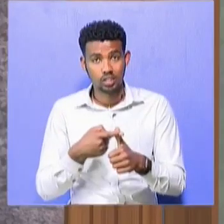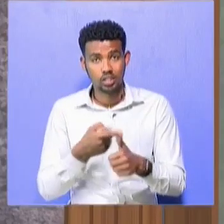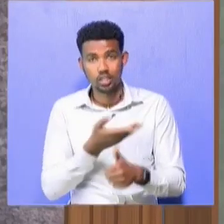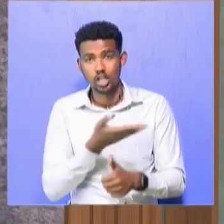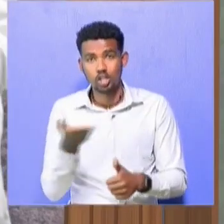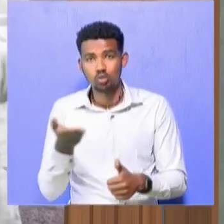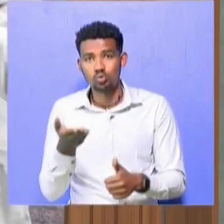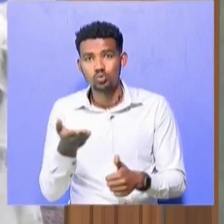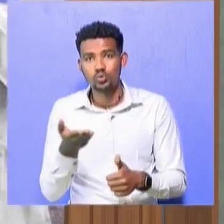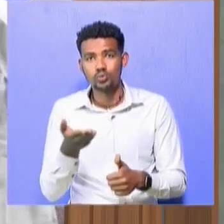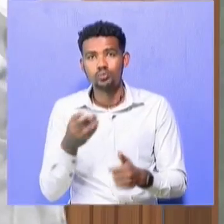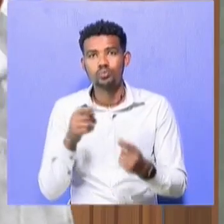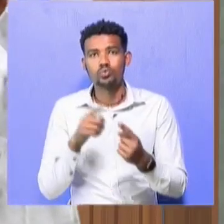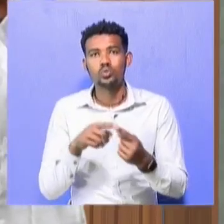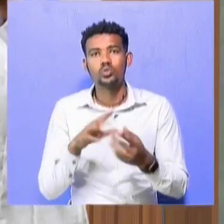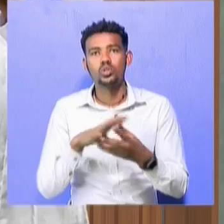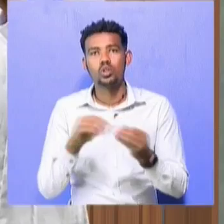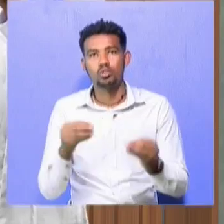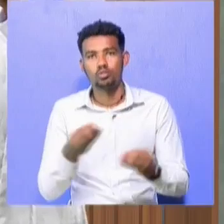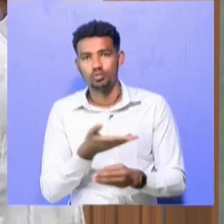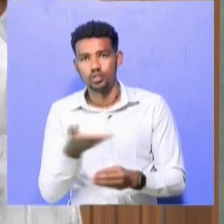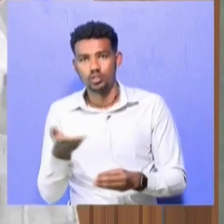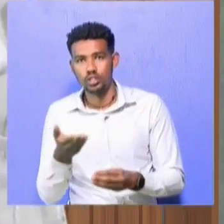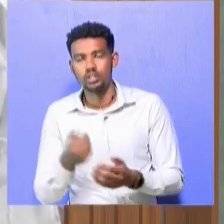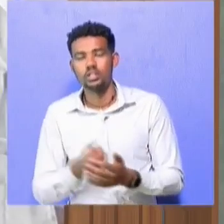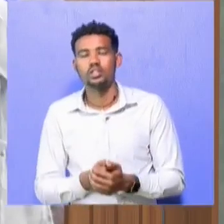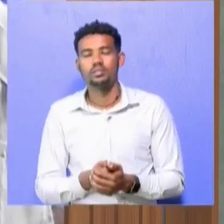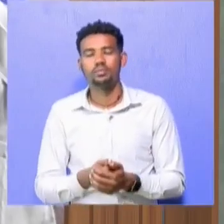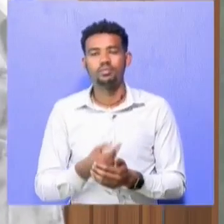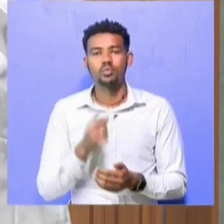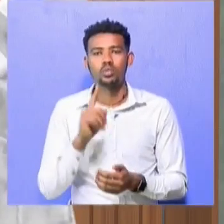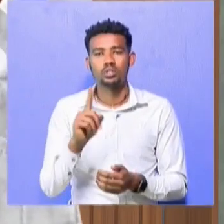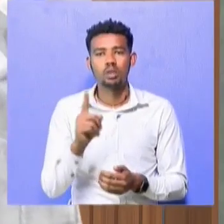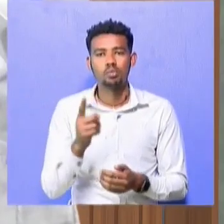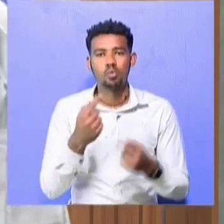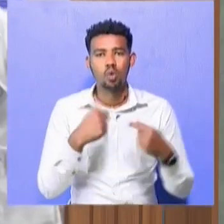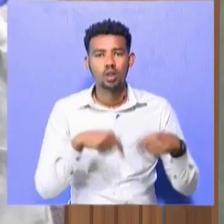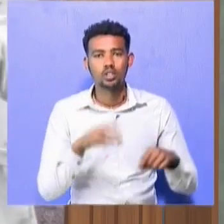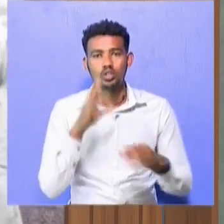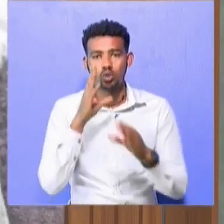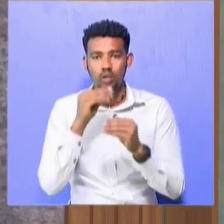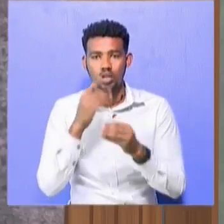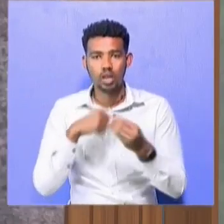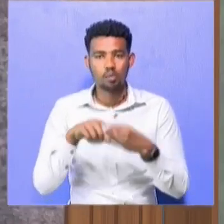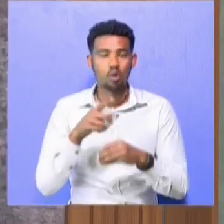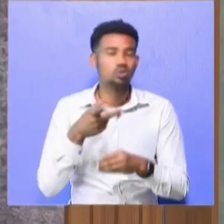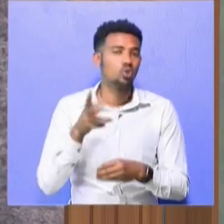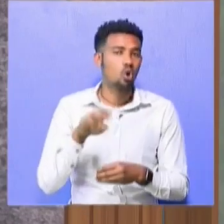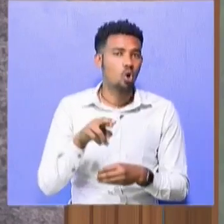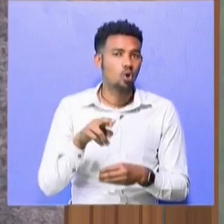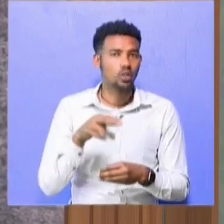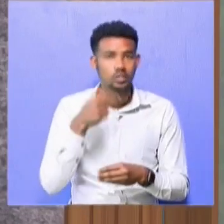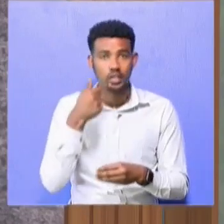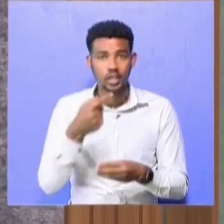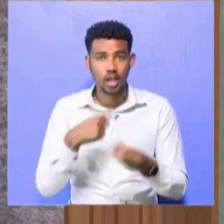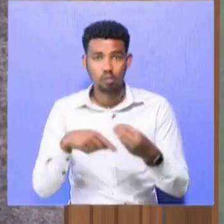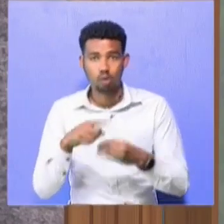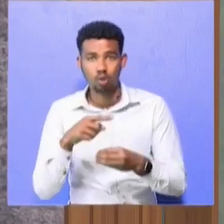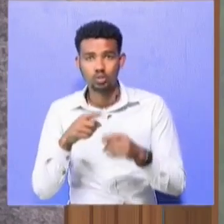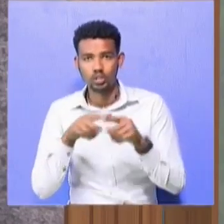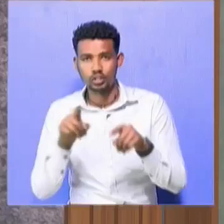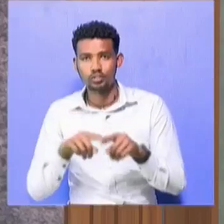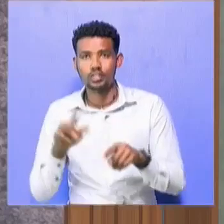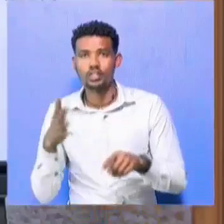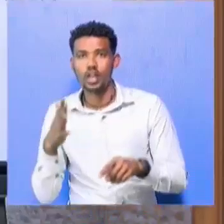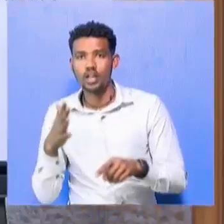issue tells you a lot of things while someone is talking about or saying about different kinds